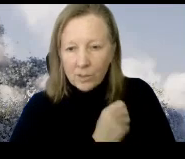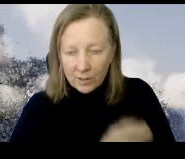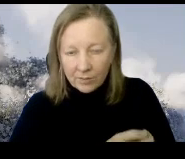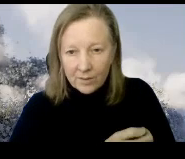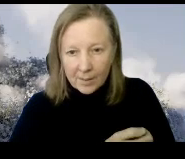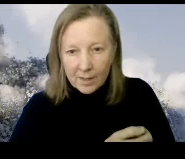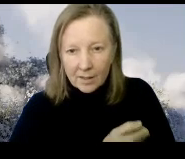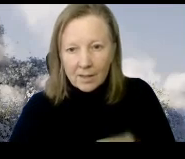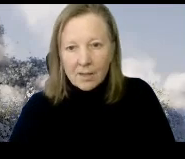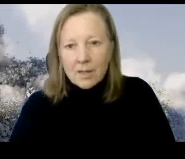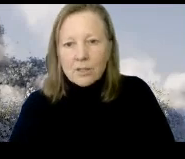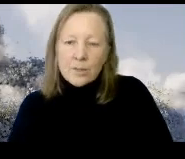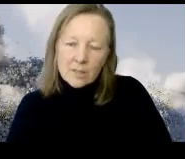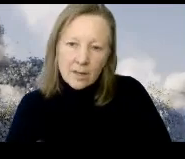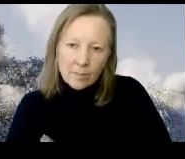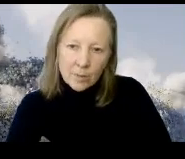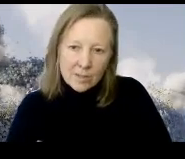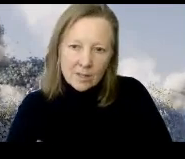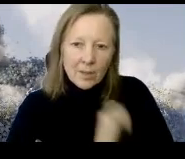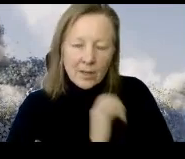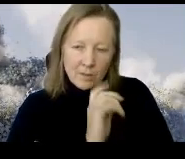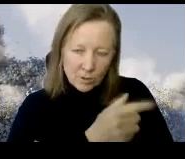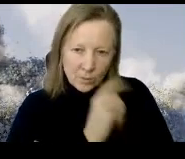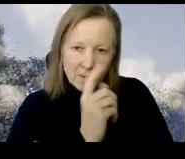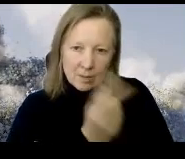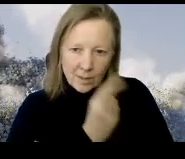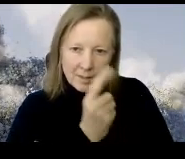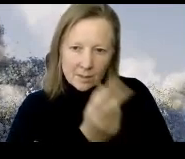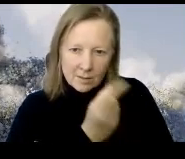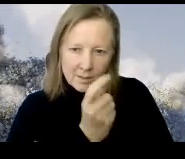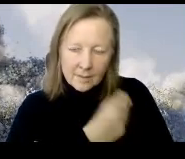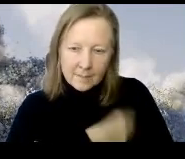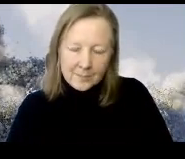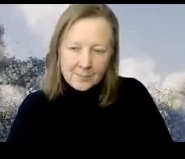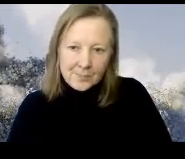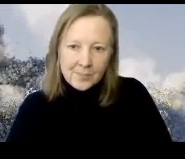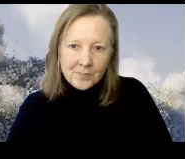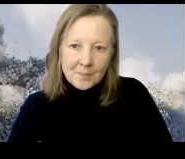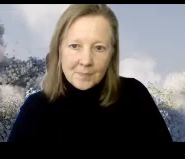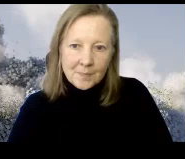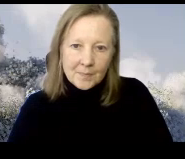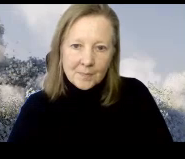patient where you get feedback. So it's not in person, but you're doing the practice all the time.